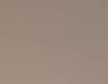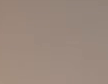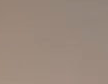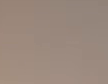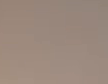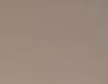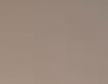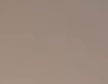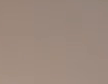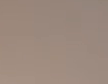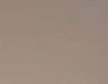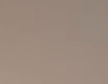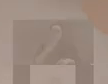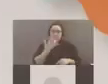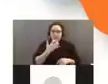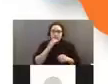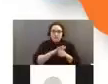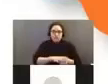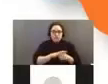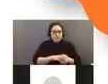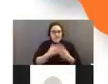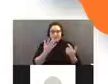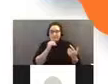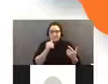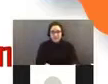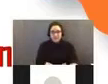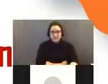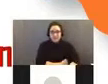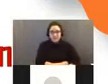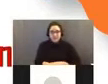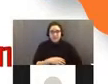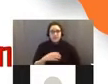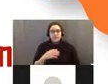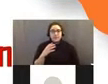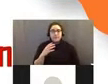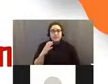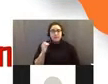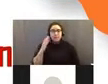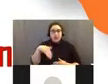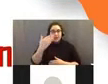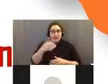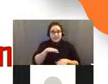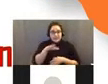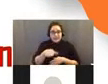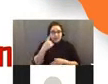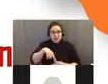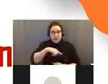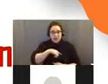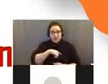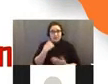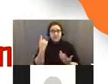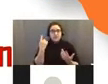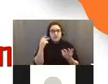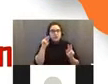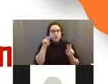was our greatest constraint. It was really an incoherent legacy environment. So the next step for us was to look at a range